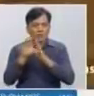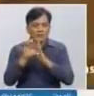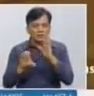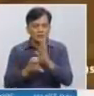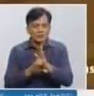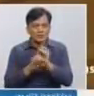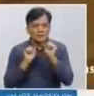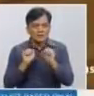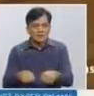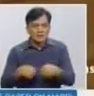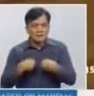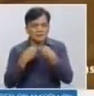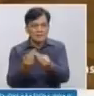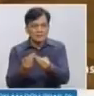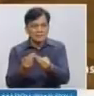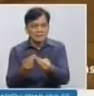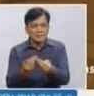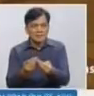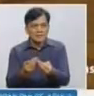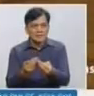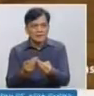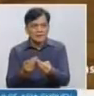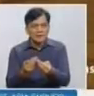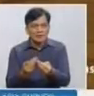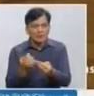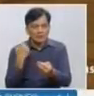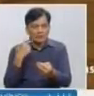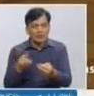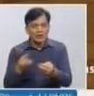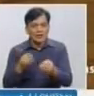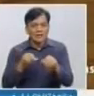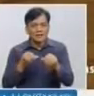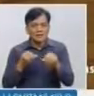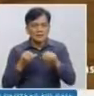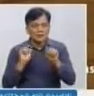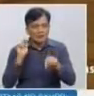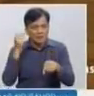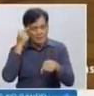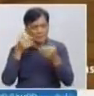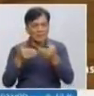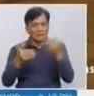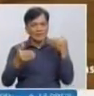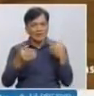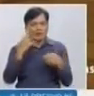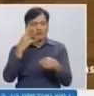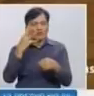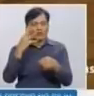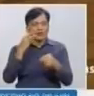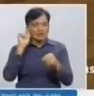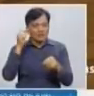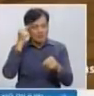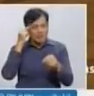constitution there might be. Four administrations before me have